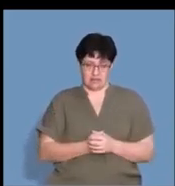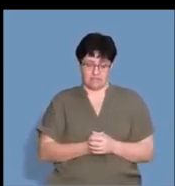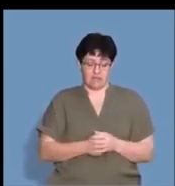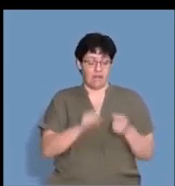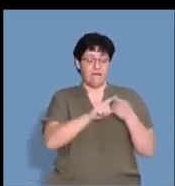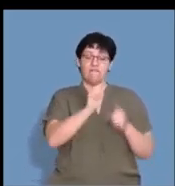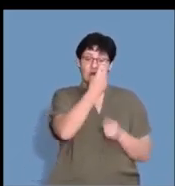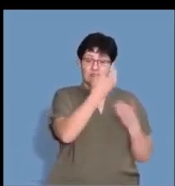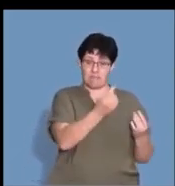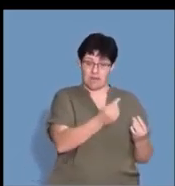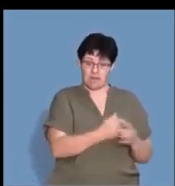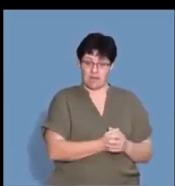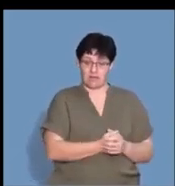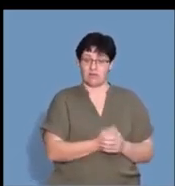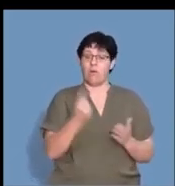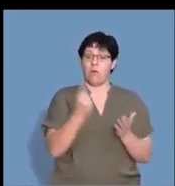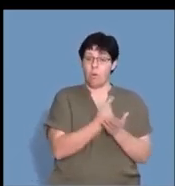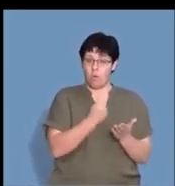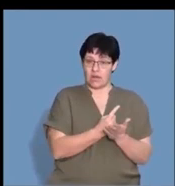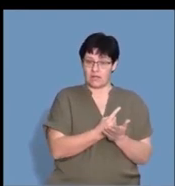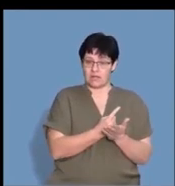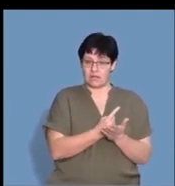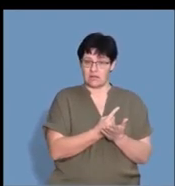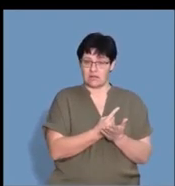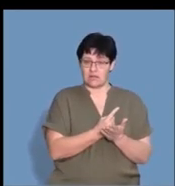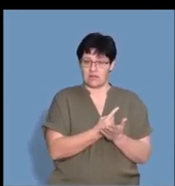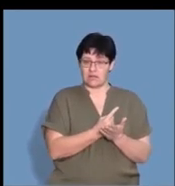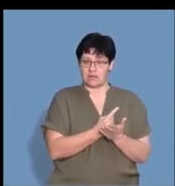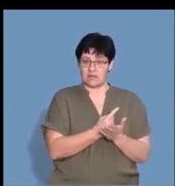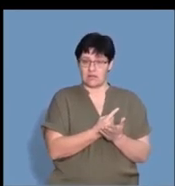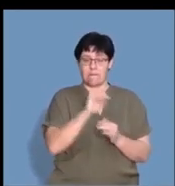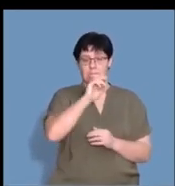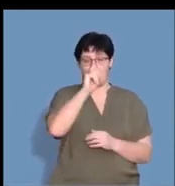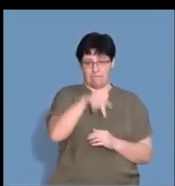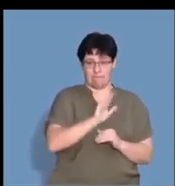number is always our map.